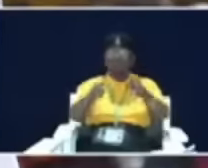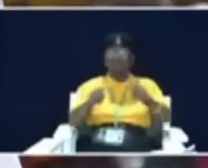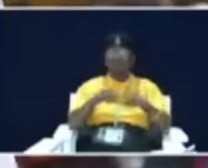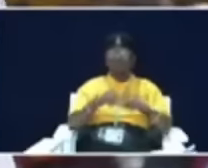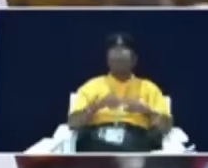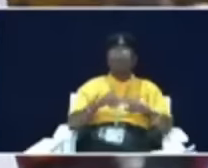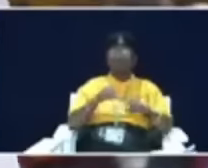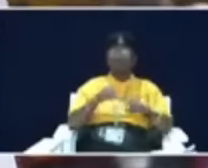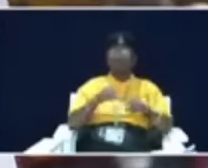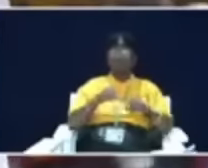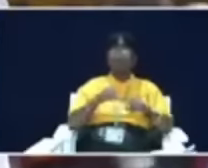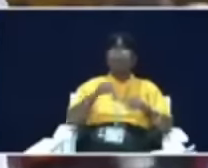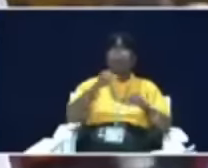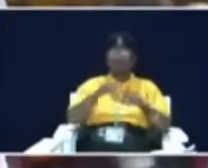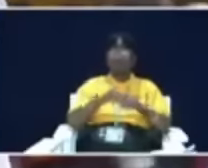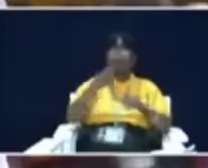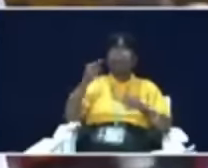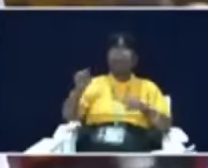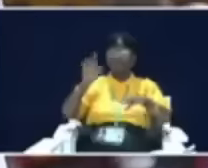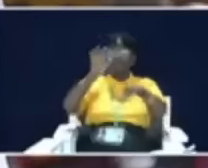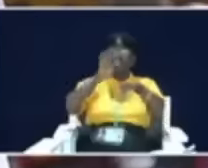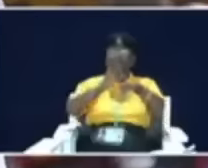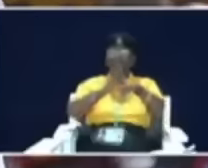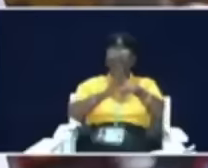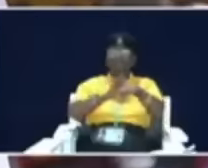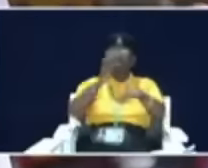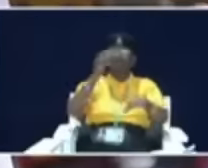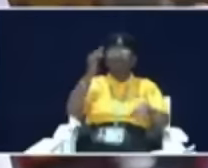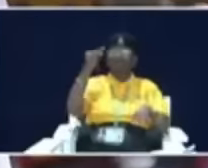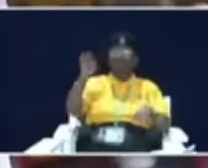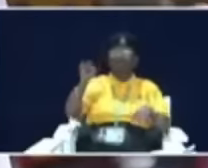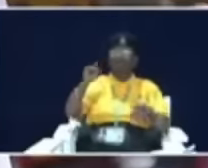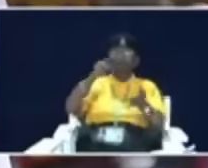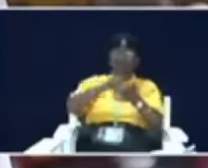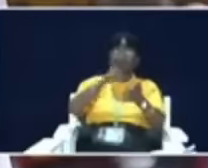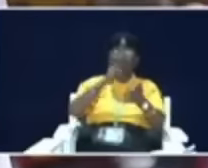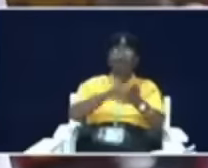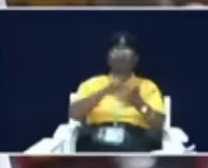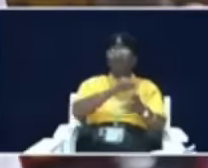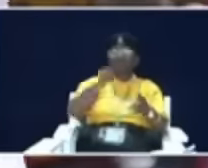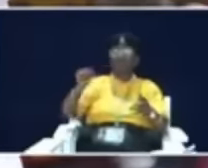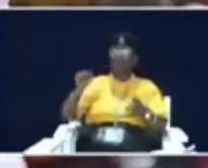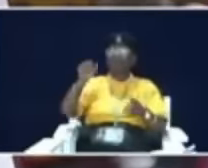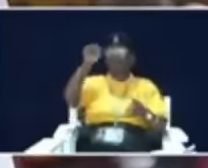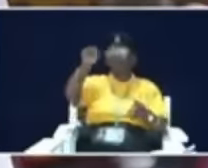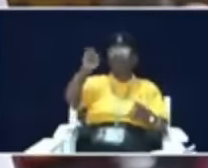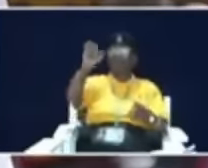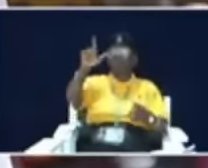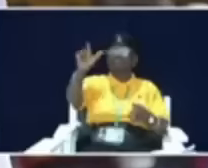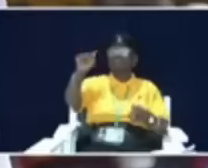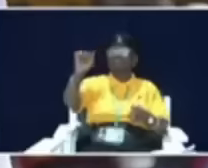in the time of Paul and Silas put them in